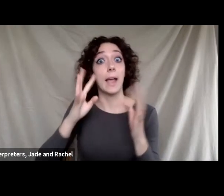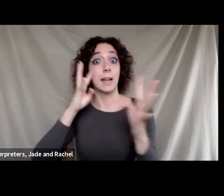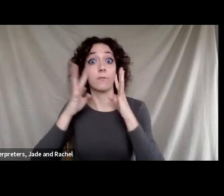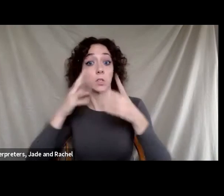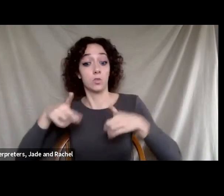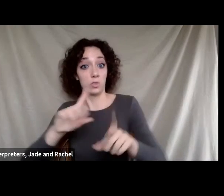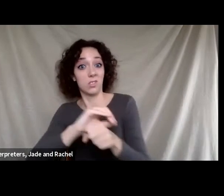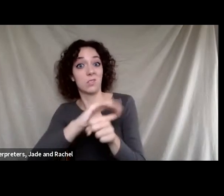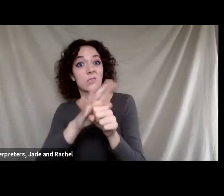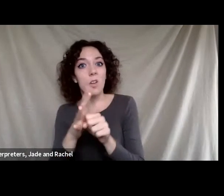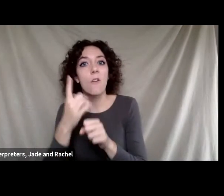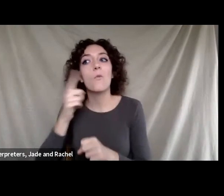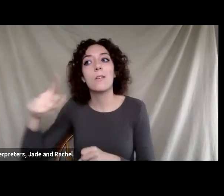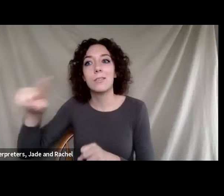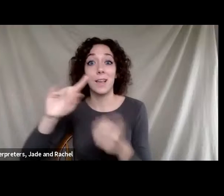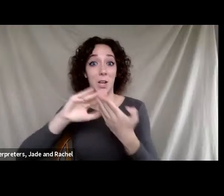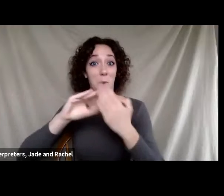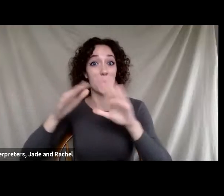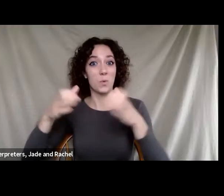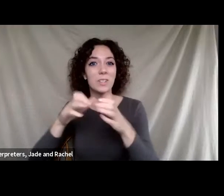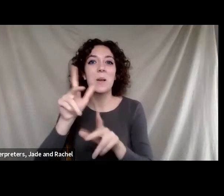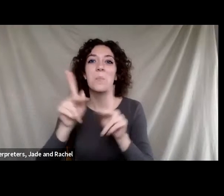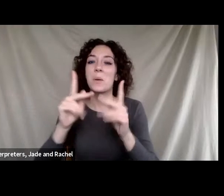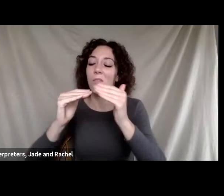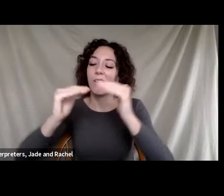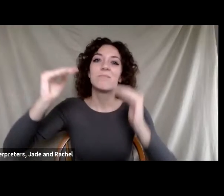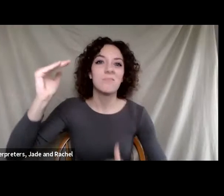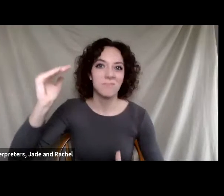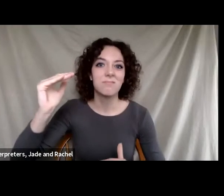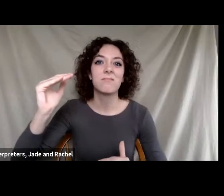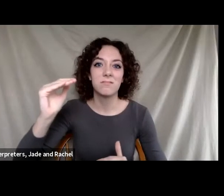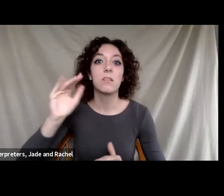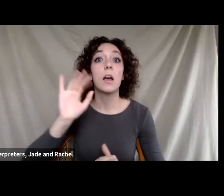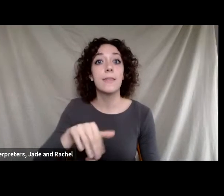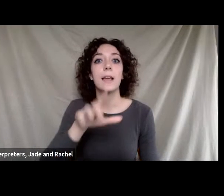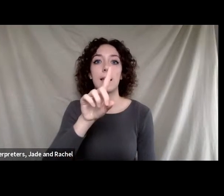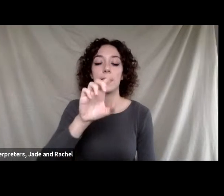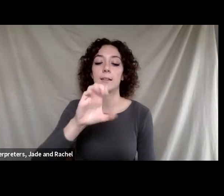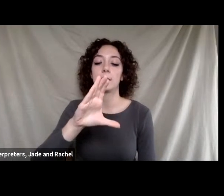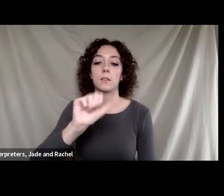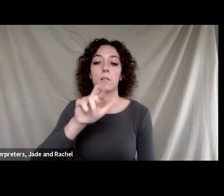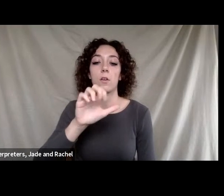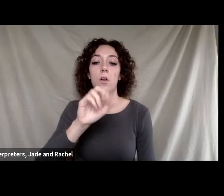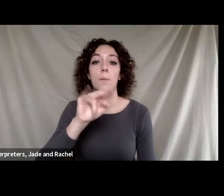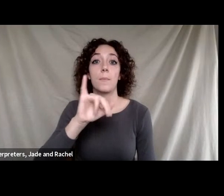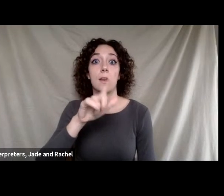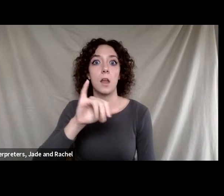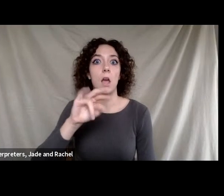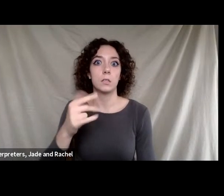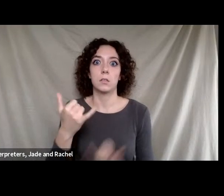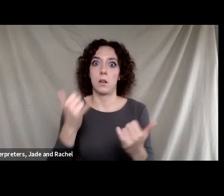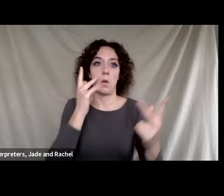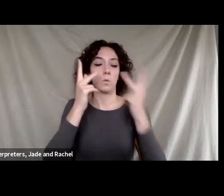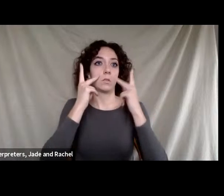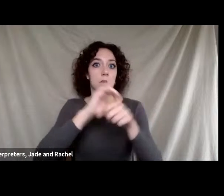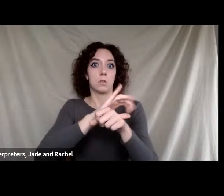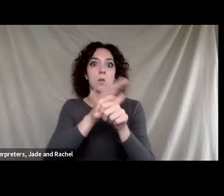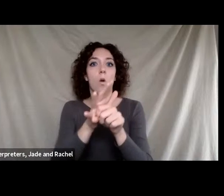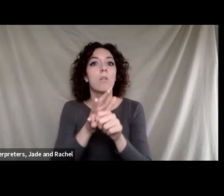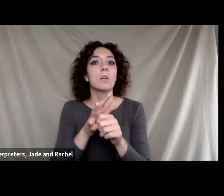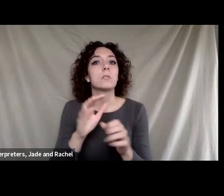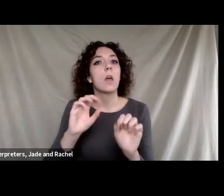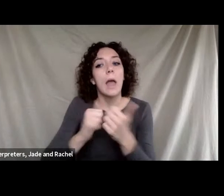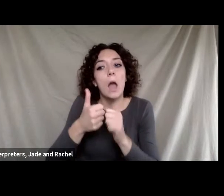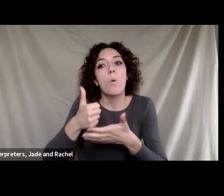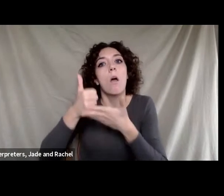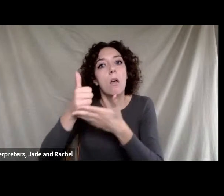particularly for underserved communities, transportation and decarbonizing during the uncertainty of COVID-19, and a